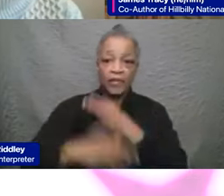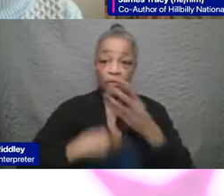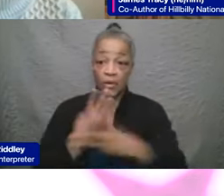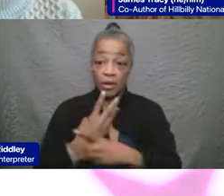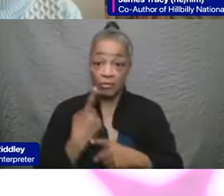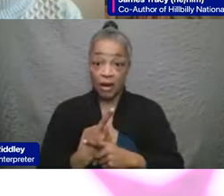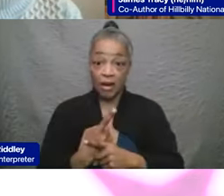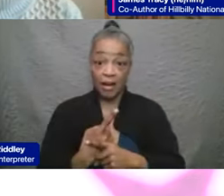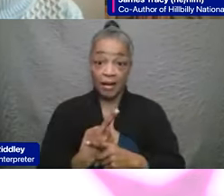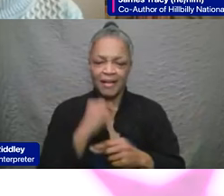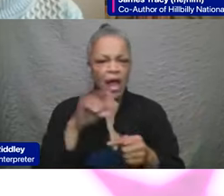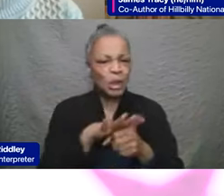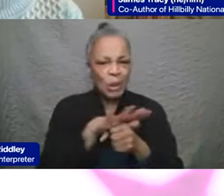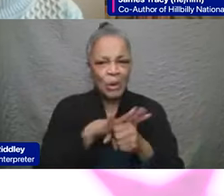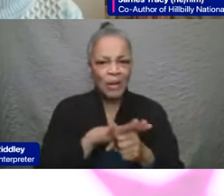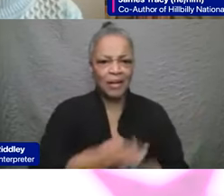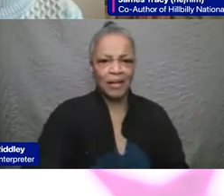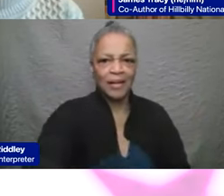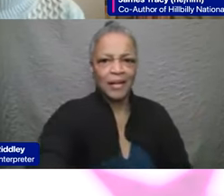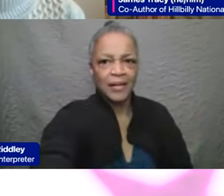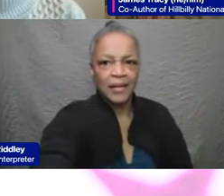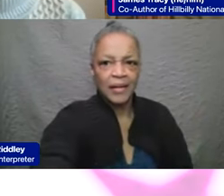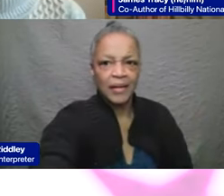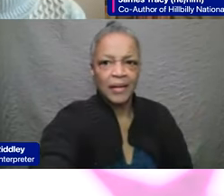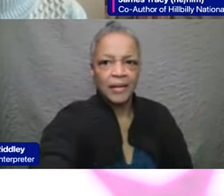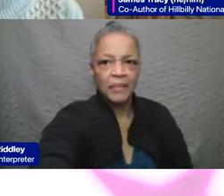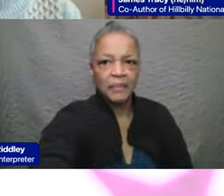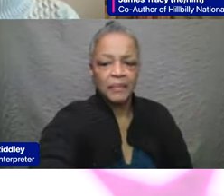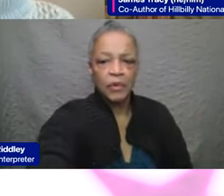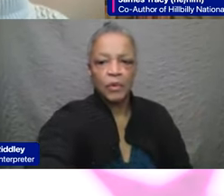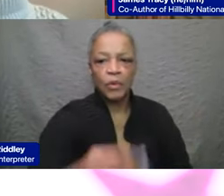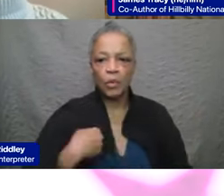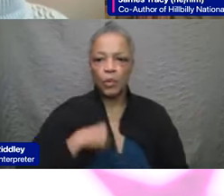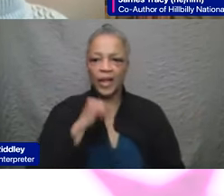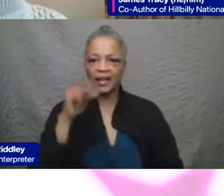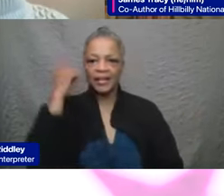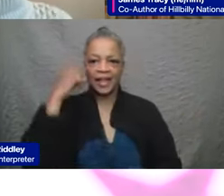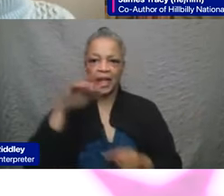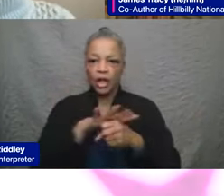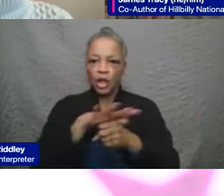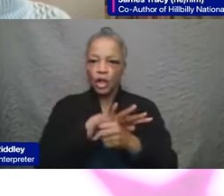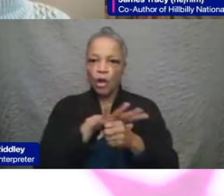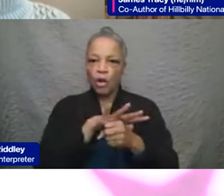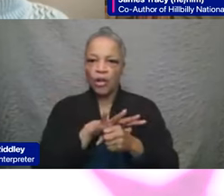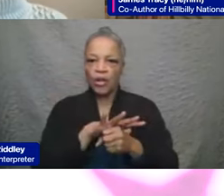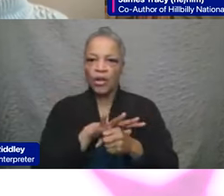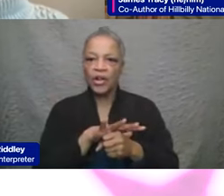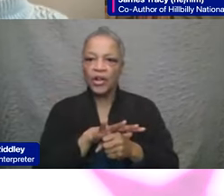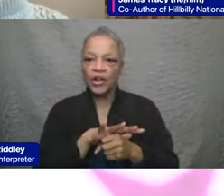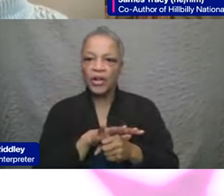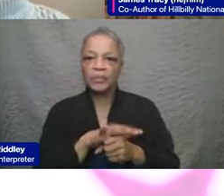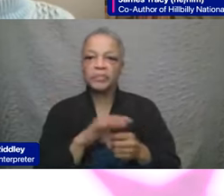weren't just local, and we didn't think locally alone. We thought about this